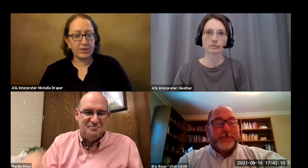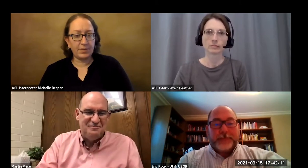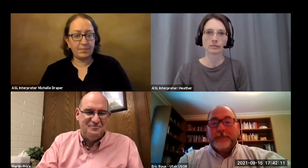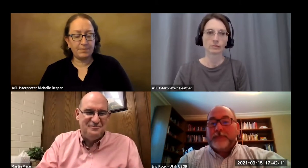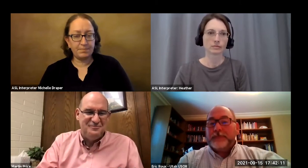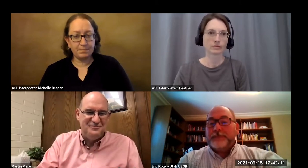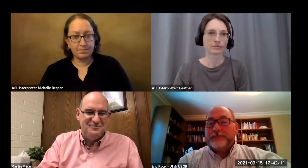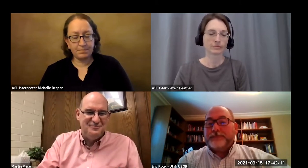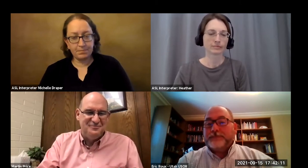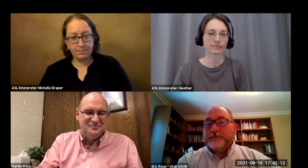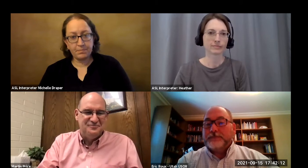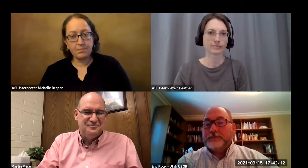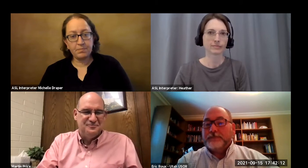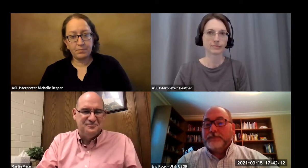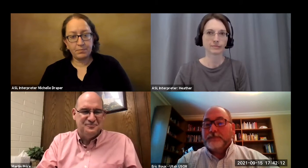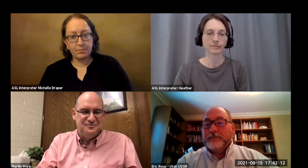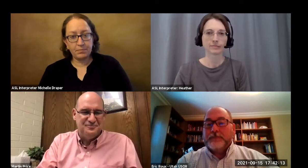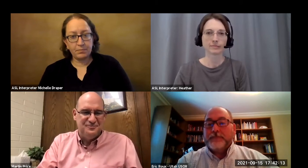well. Go ahead, Jim.